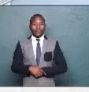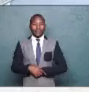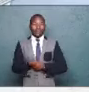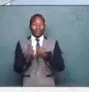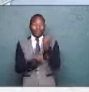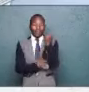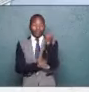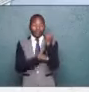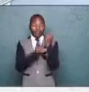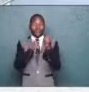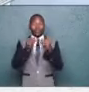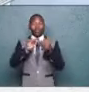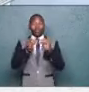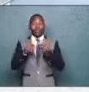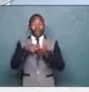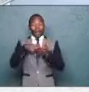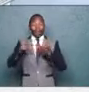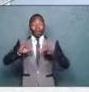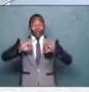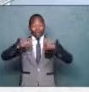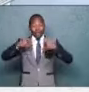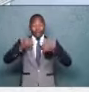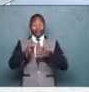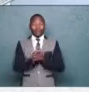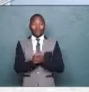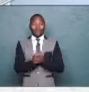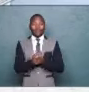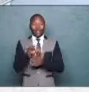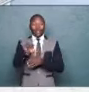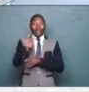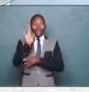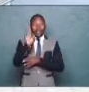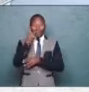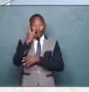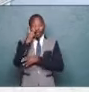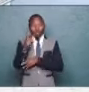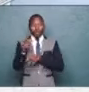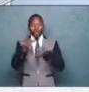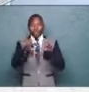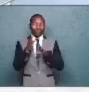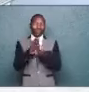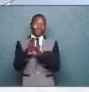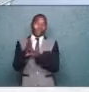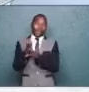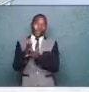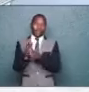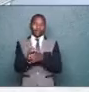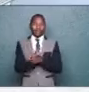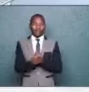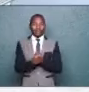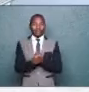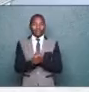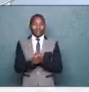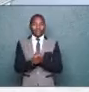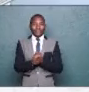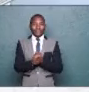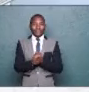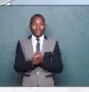Maboma amene kupangike kalembera woyesera asankhidwa poyang'anira zifukwa zingapo